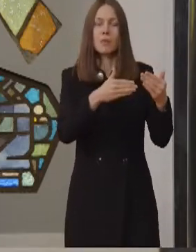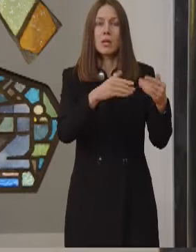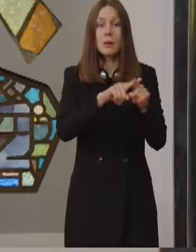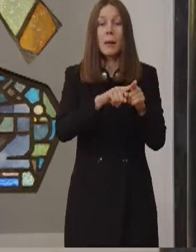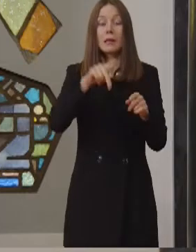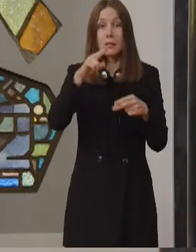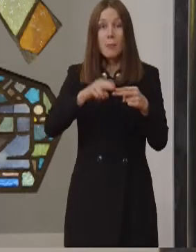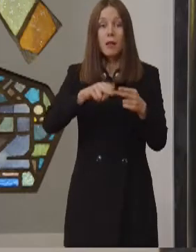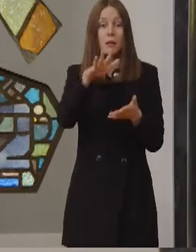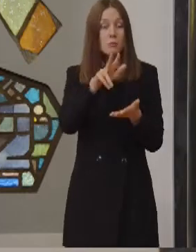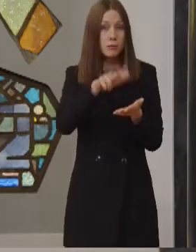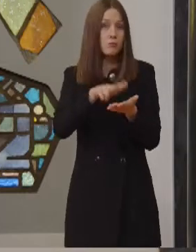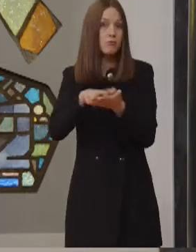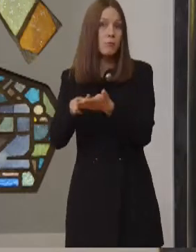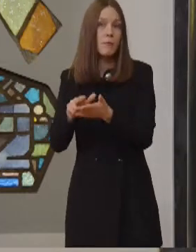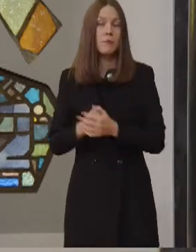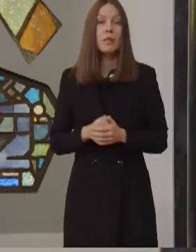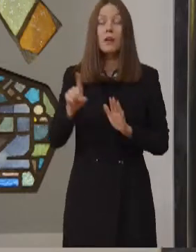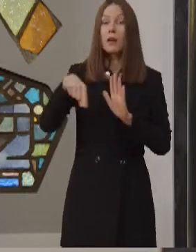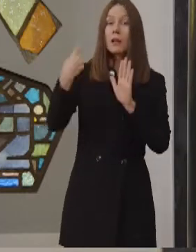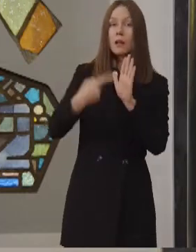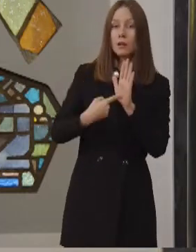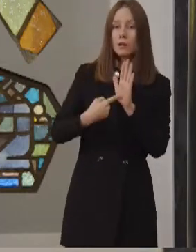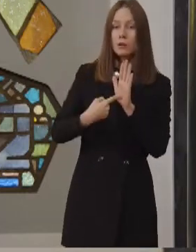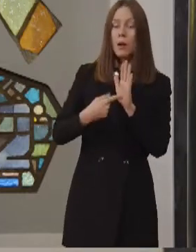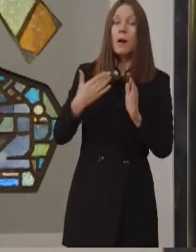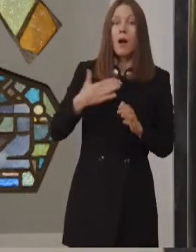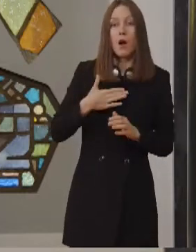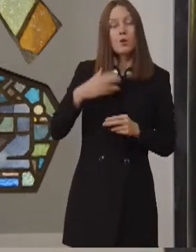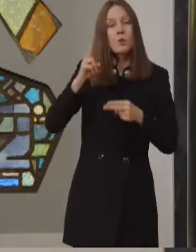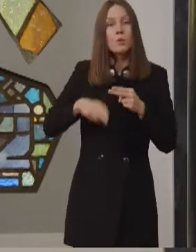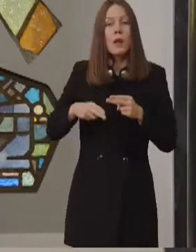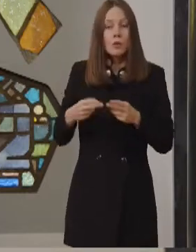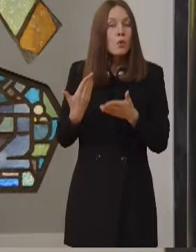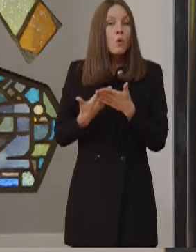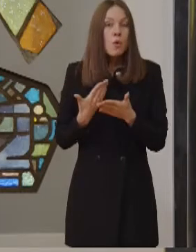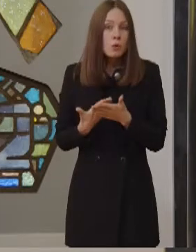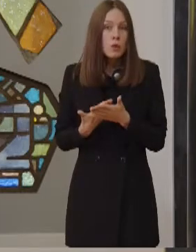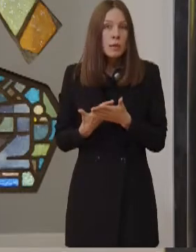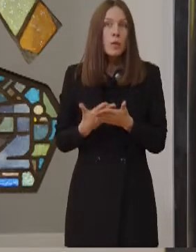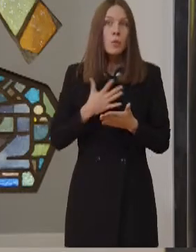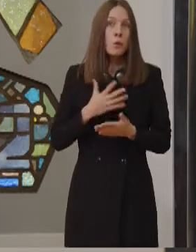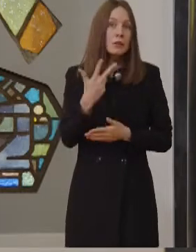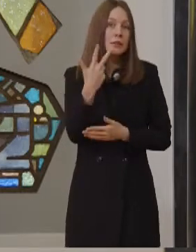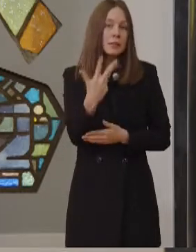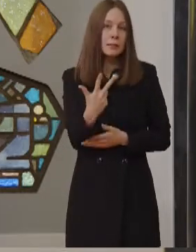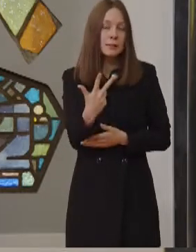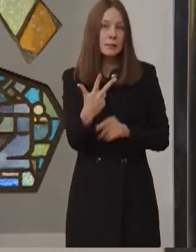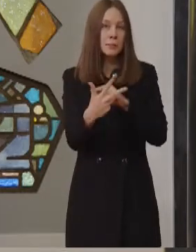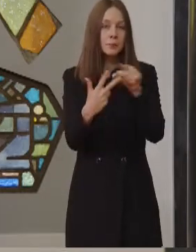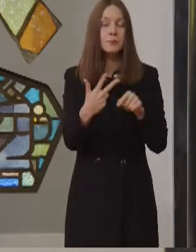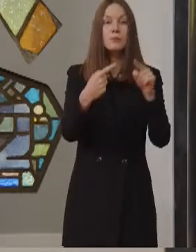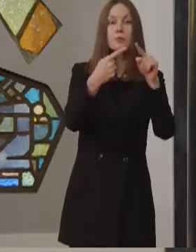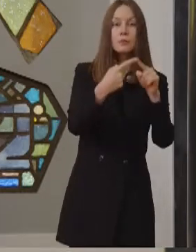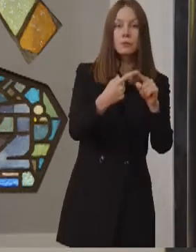the relevant communities and they adopted their decisions. So I took the decision to vote